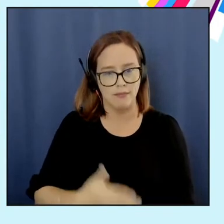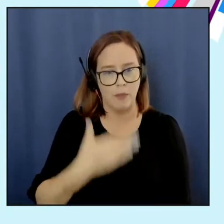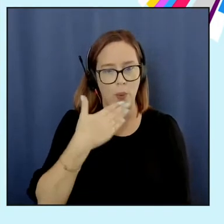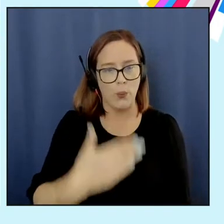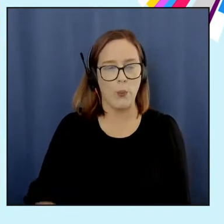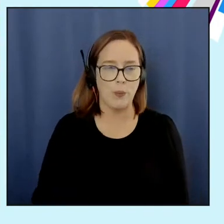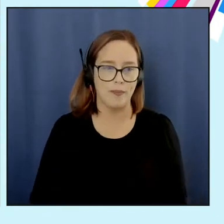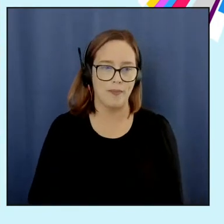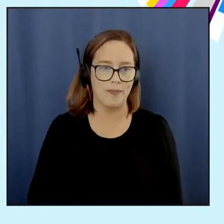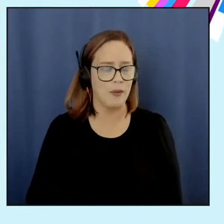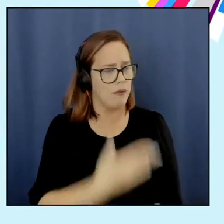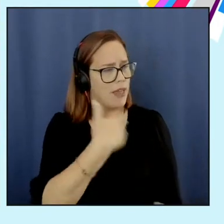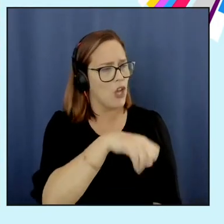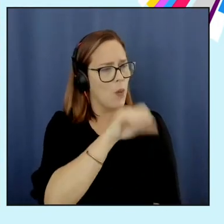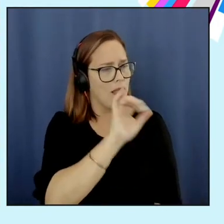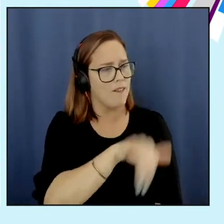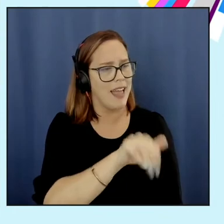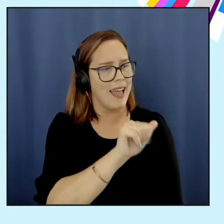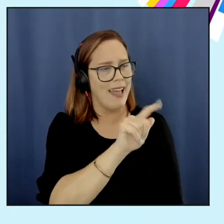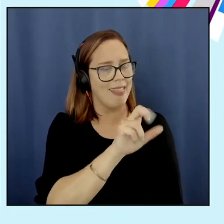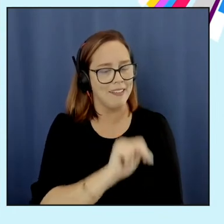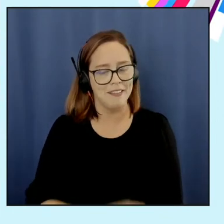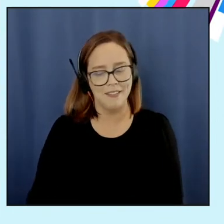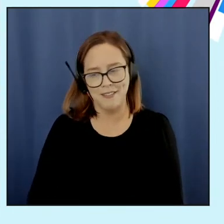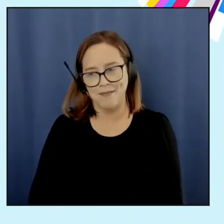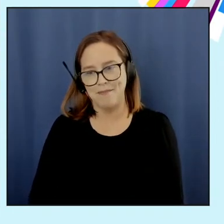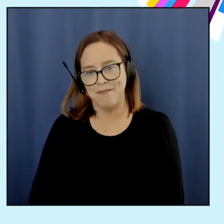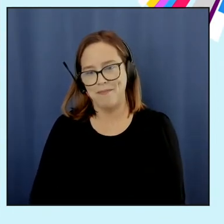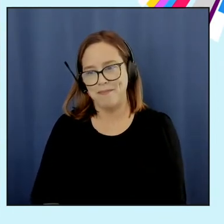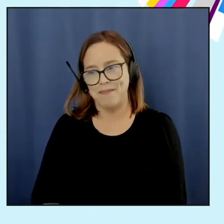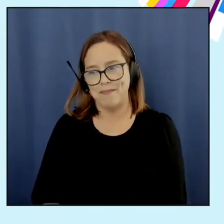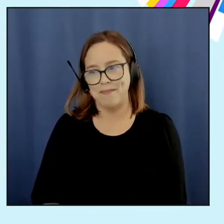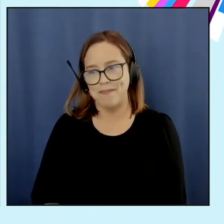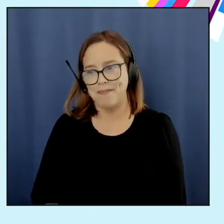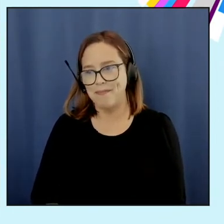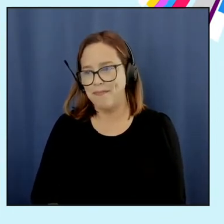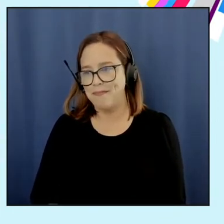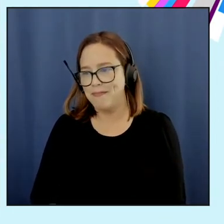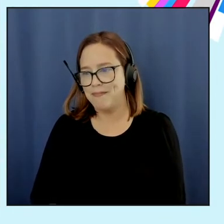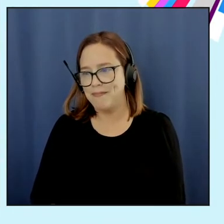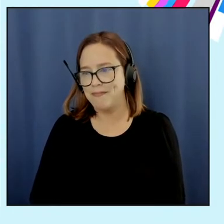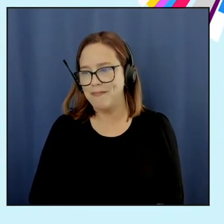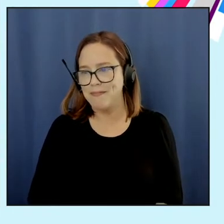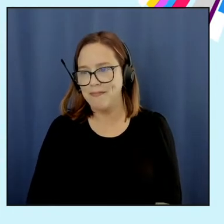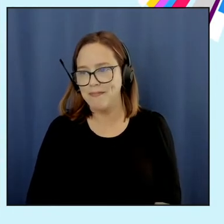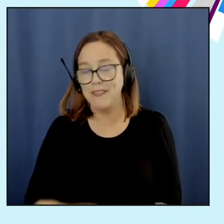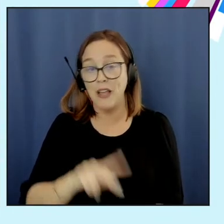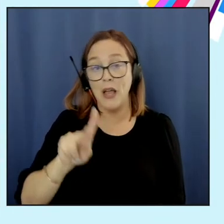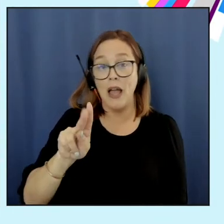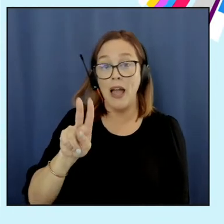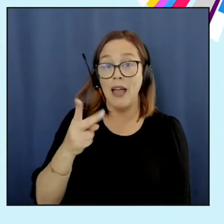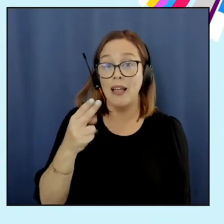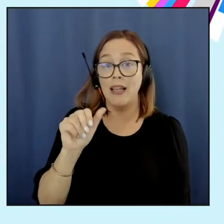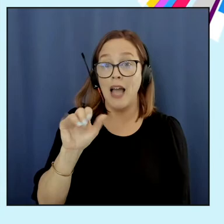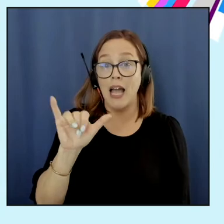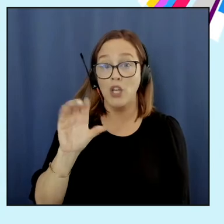Thank you, I love that, Alan. Kanyo, let's go with you. Next up, your thanks thoughts. So